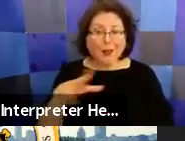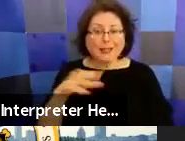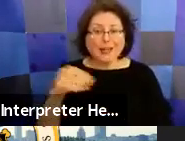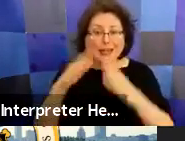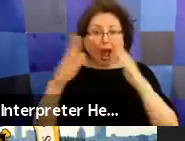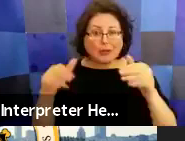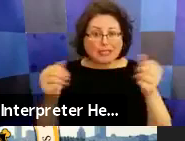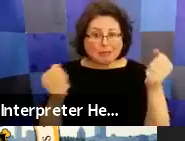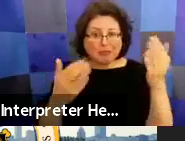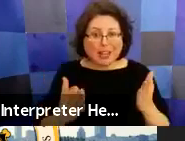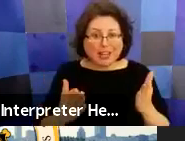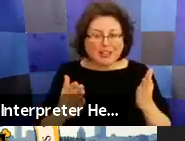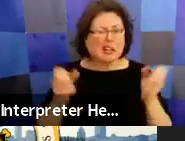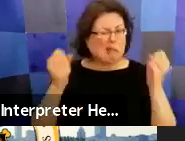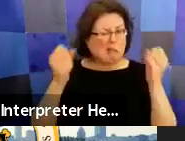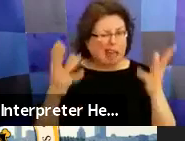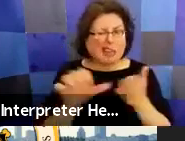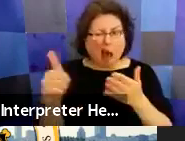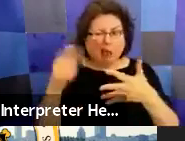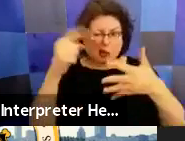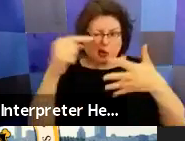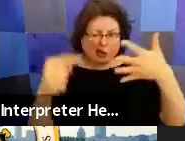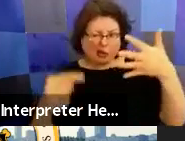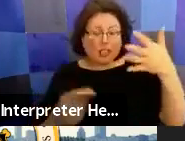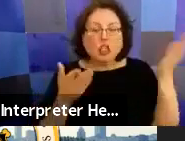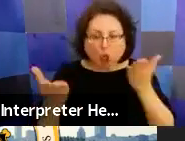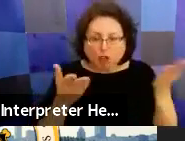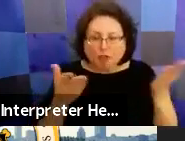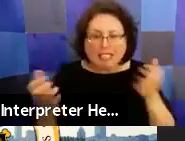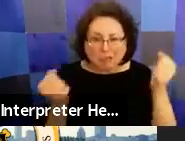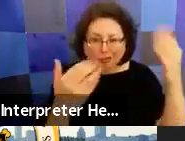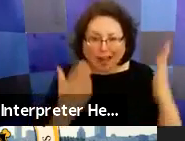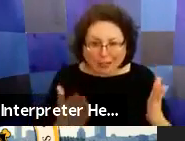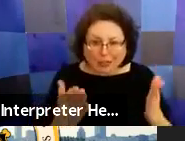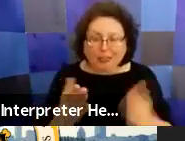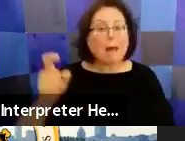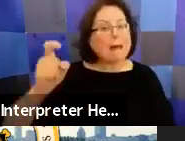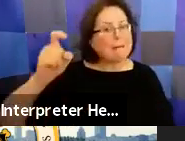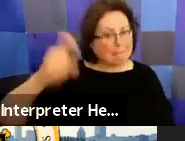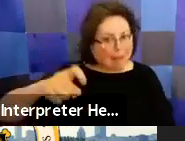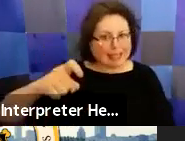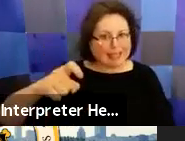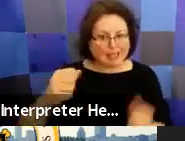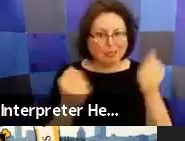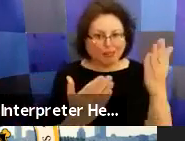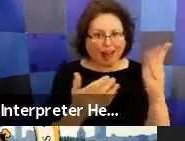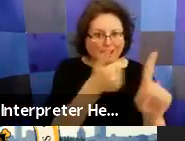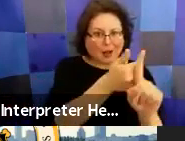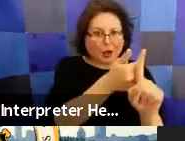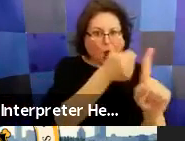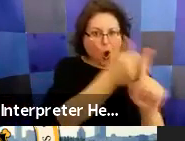providers and many other service providers need to be able to provide